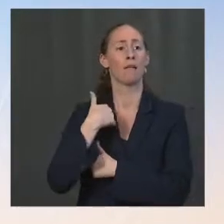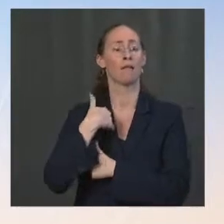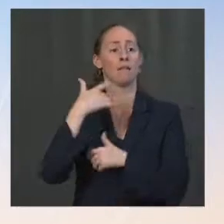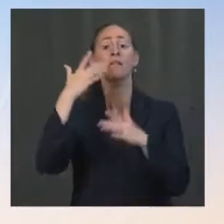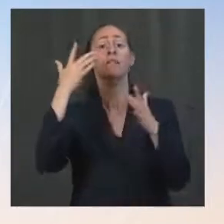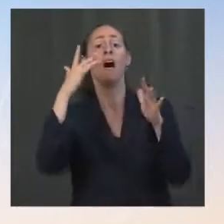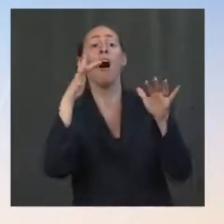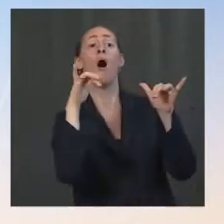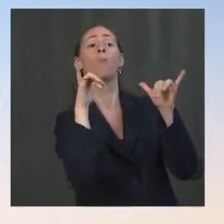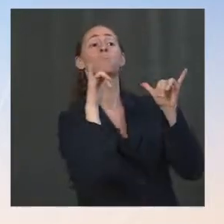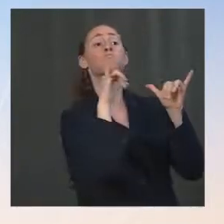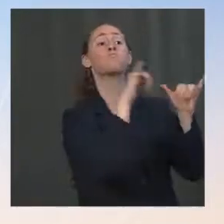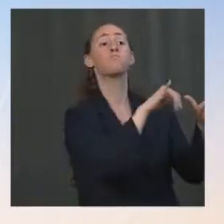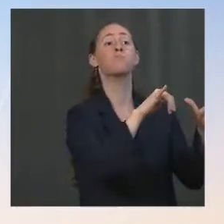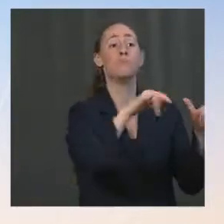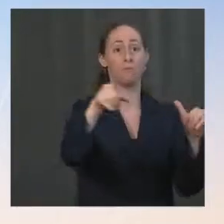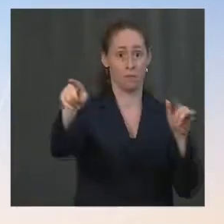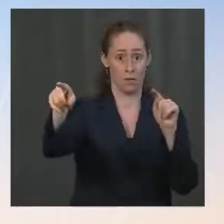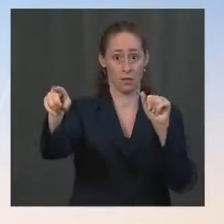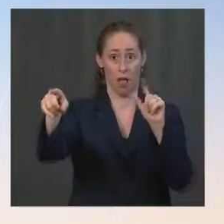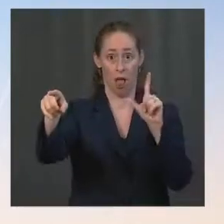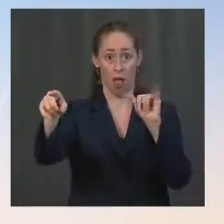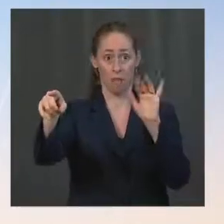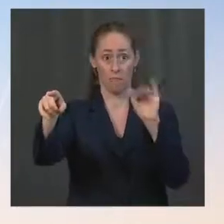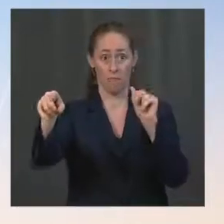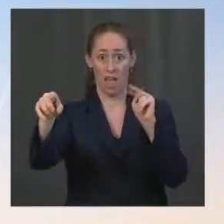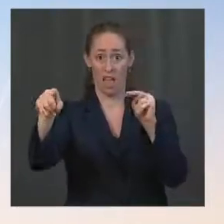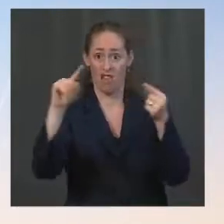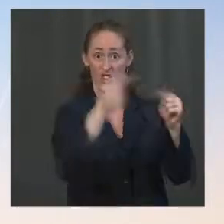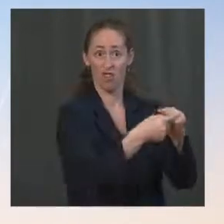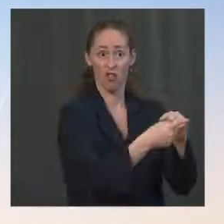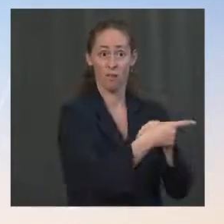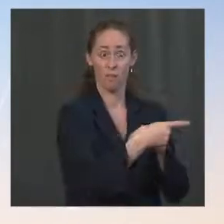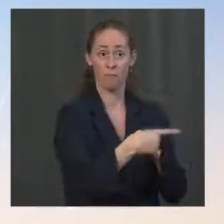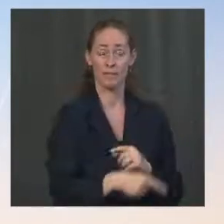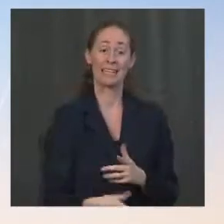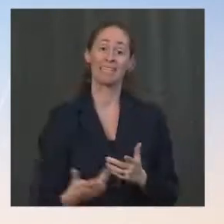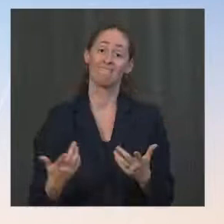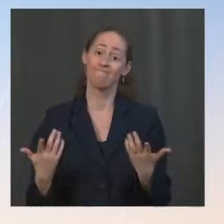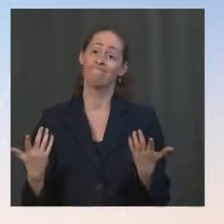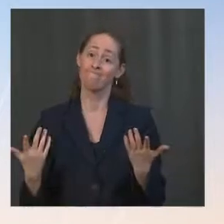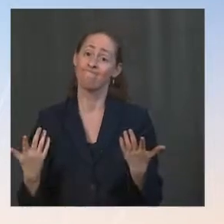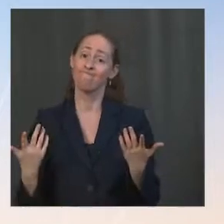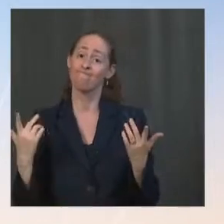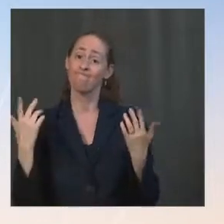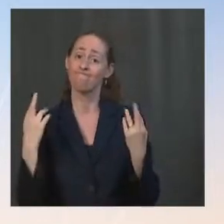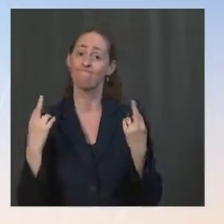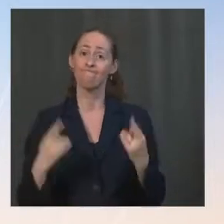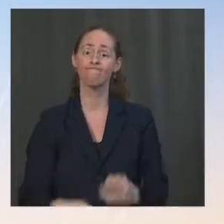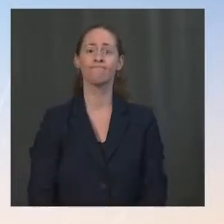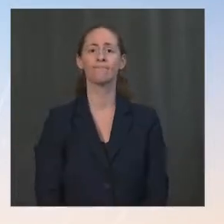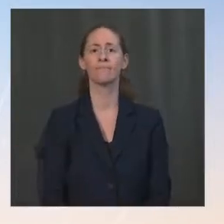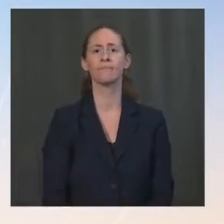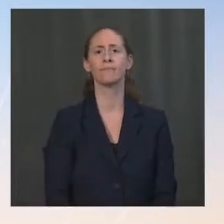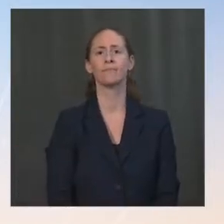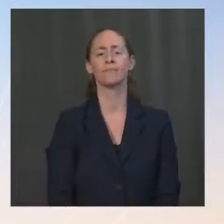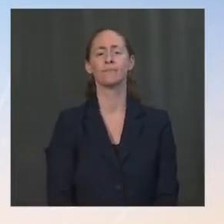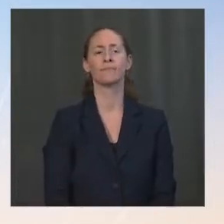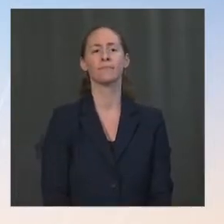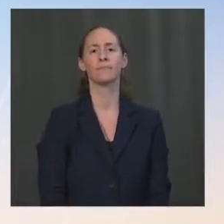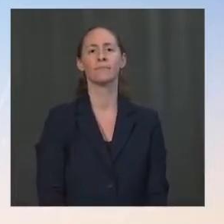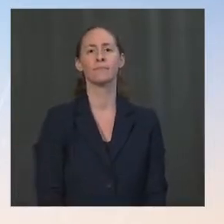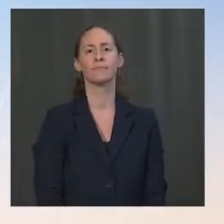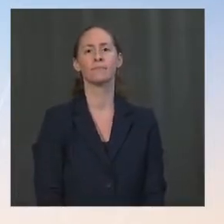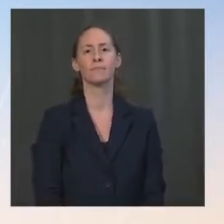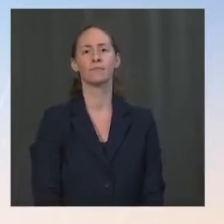our expectation, yes. And we're working through. Go ahead. Jen, I want to follow up on Philip's question, but very